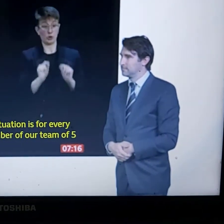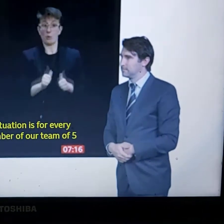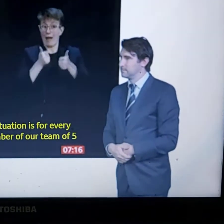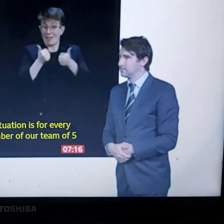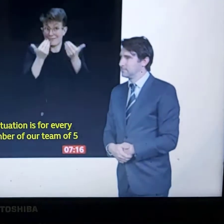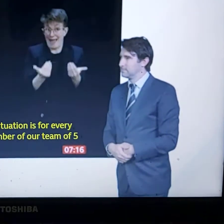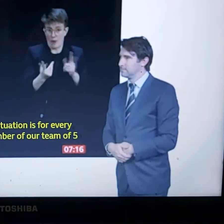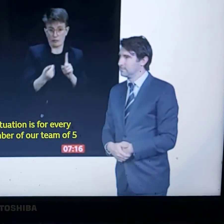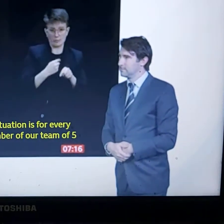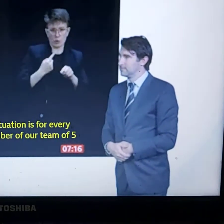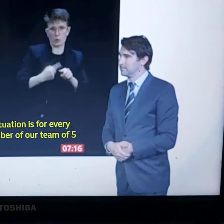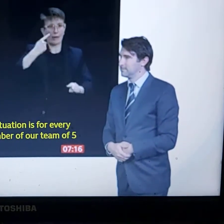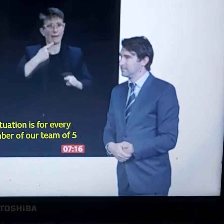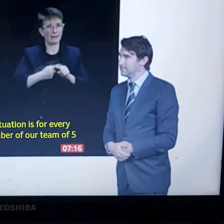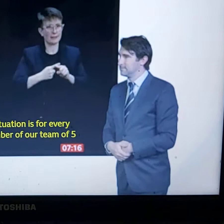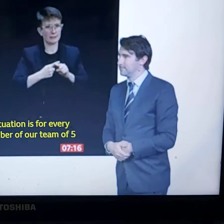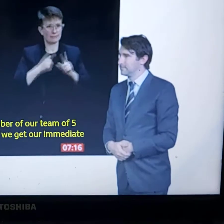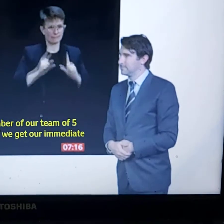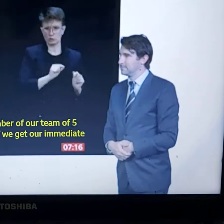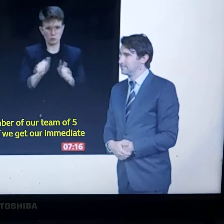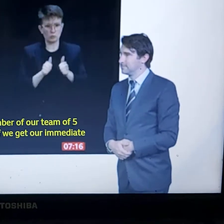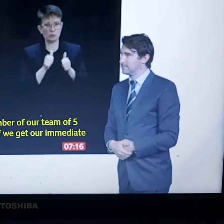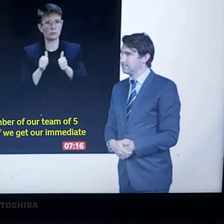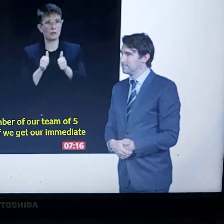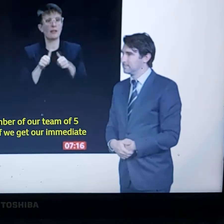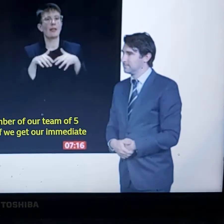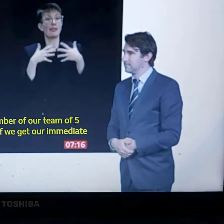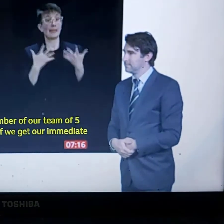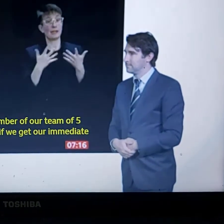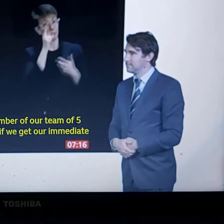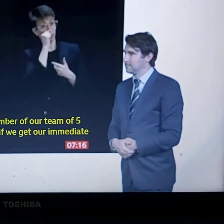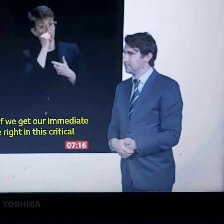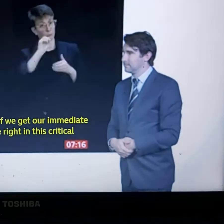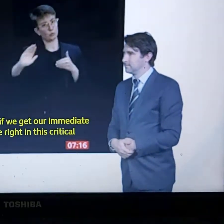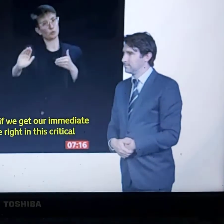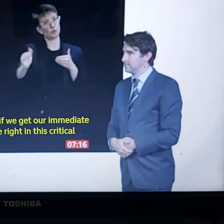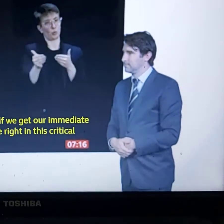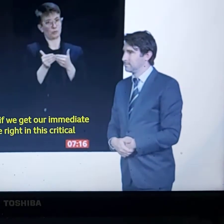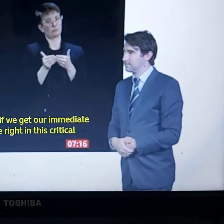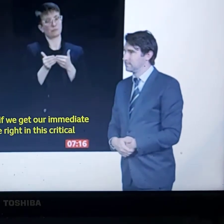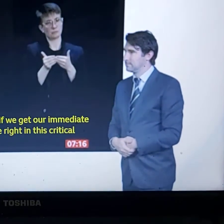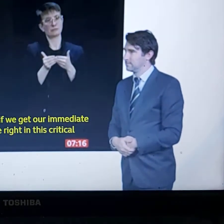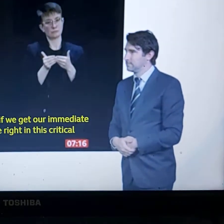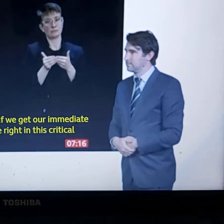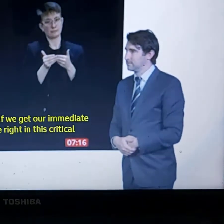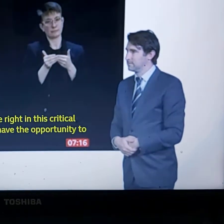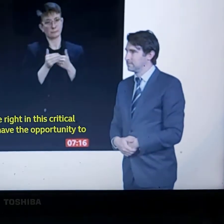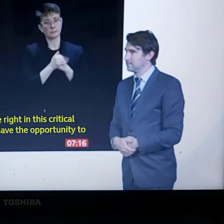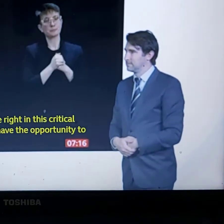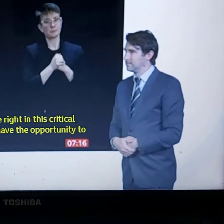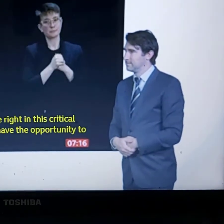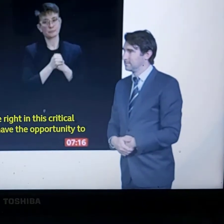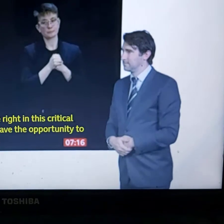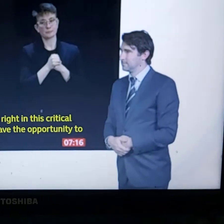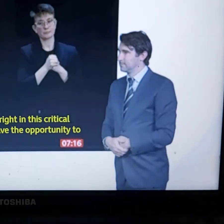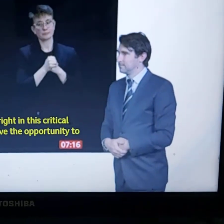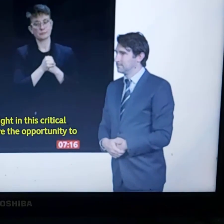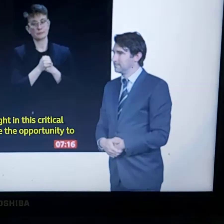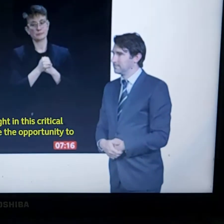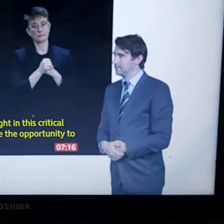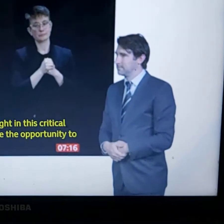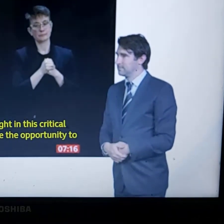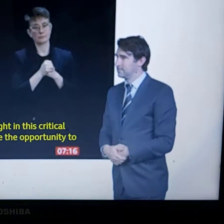critical phase, we have the opportunity to lessen the time that we will have those heavier restrictions. And that is a lesson that we